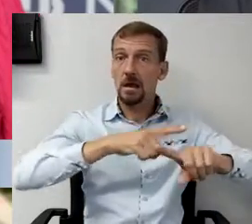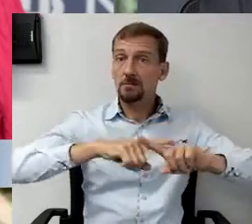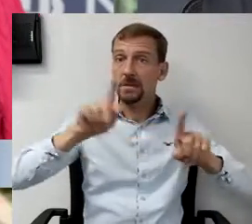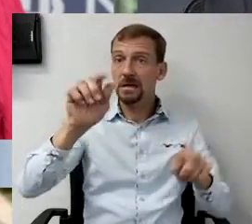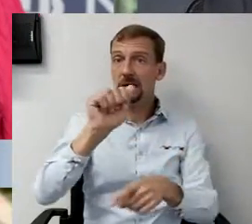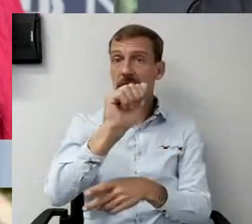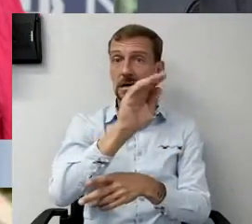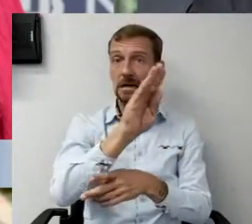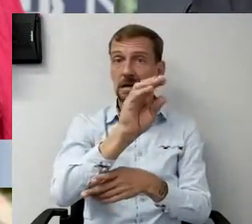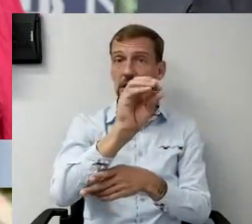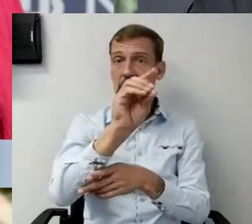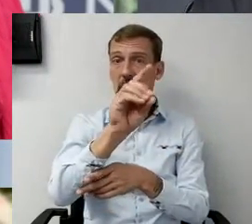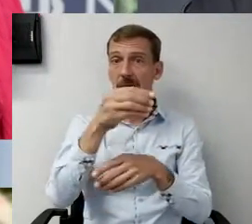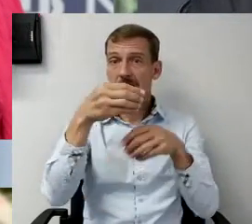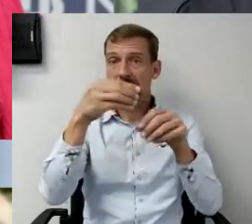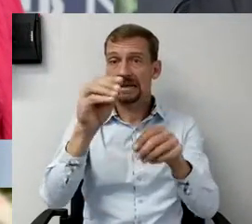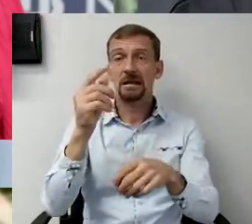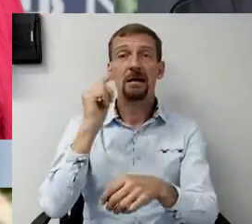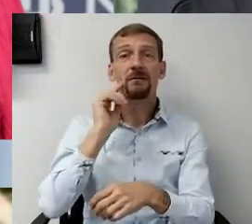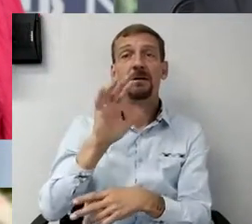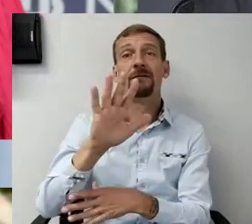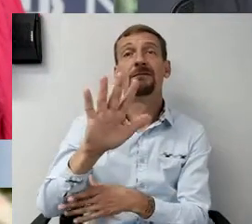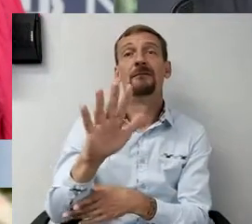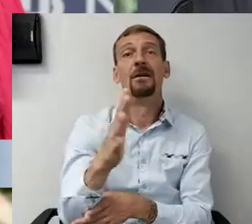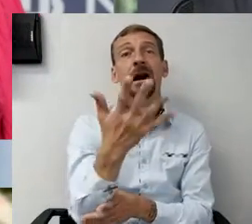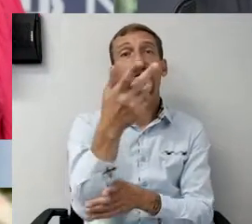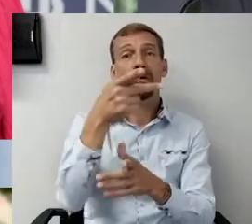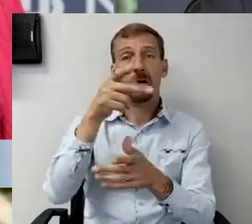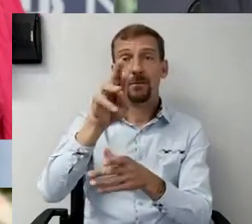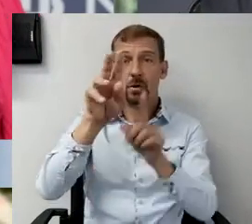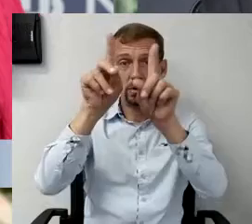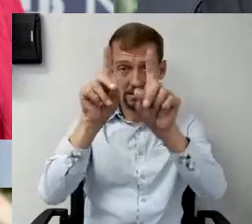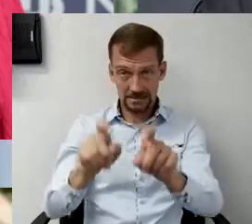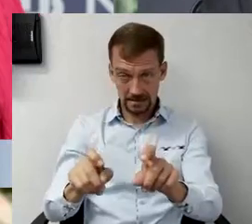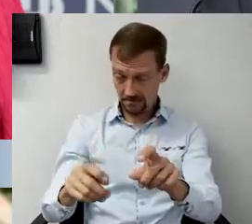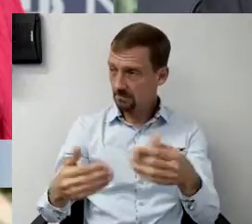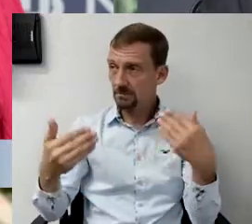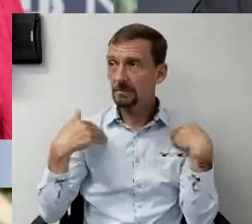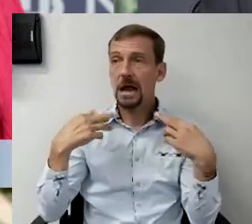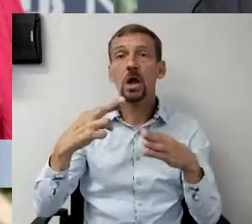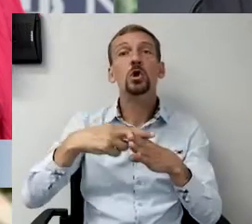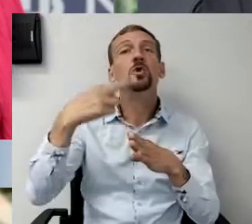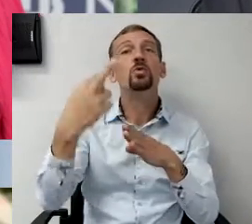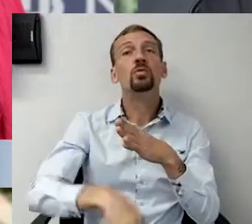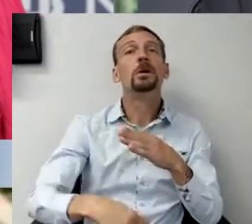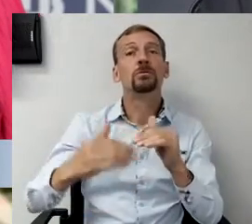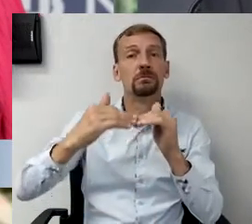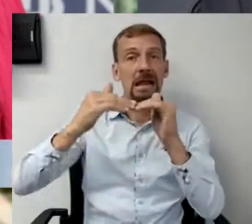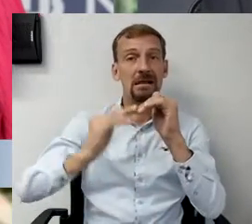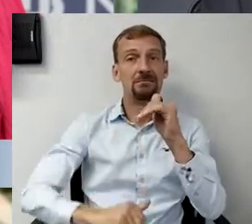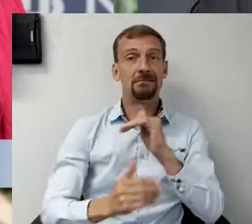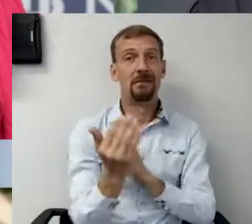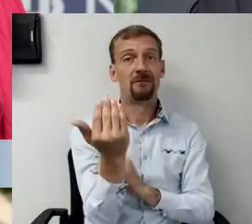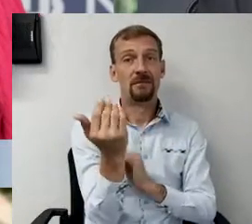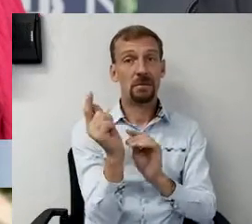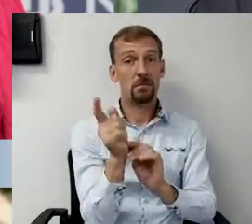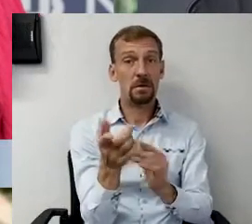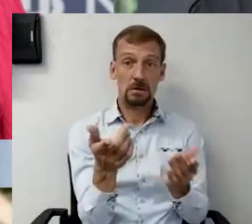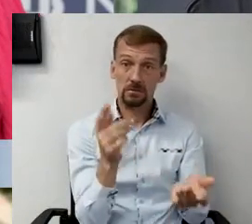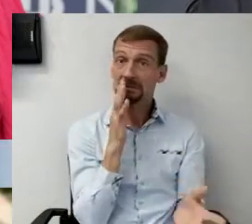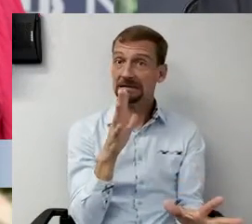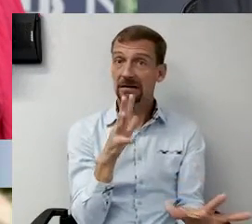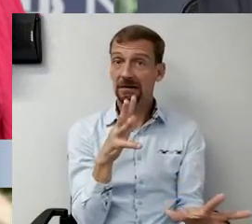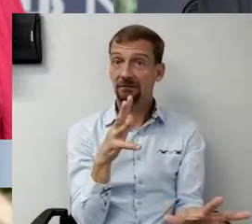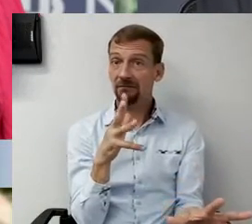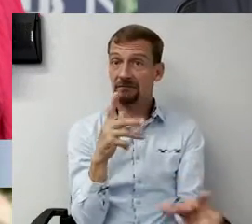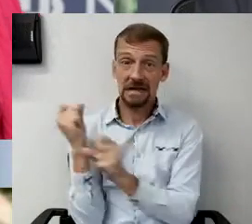is selling it for $5 a test, that it produces results in as little as 15 minutes. So it's a